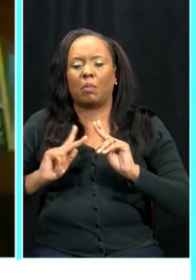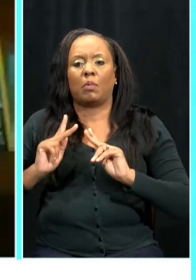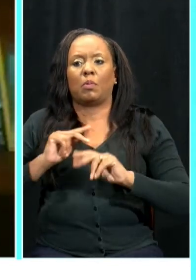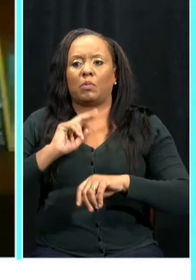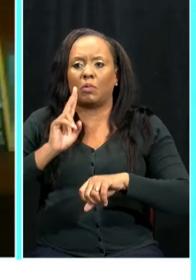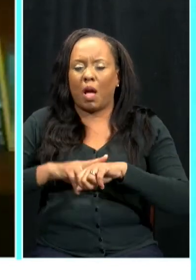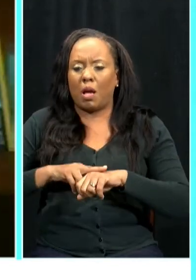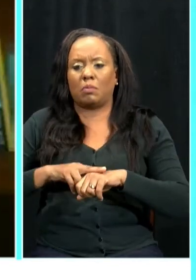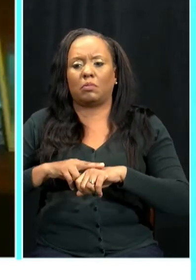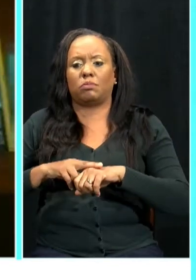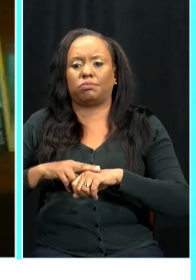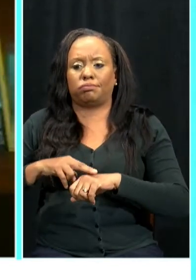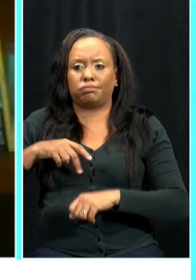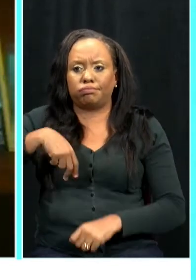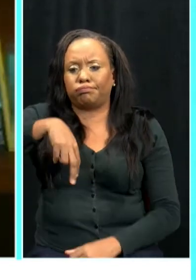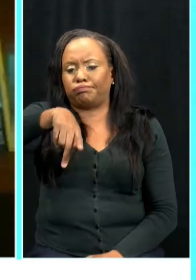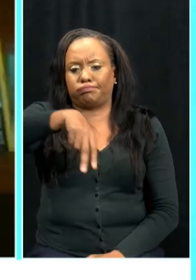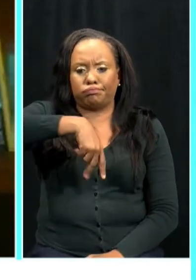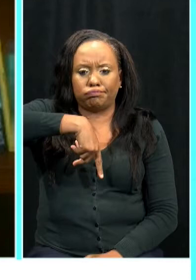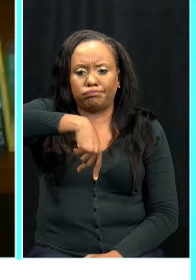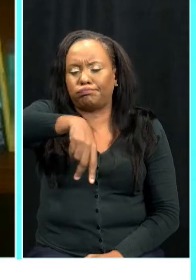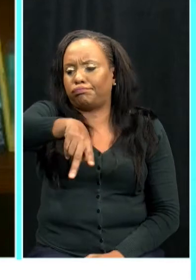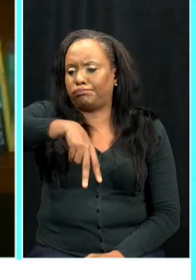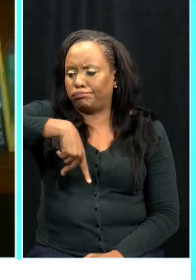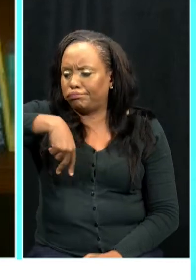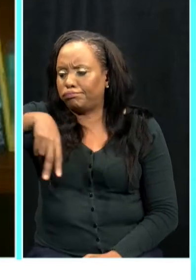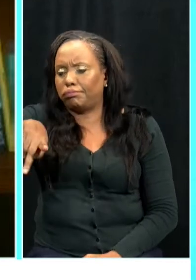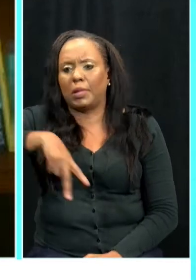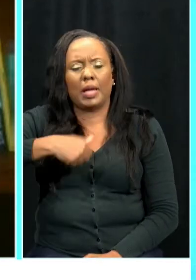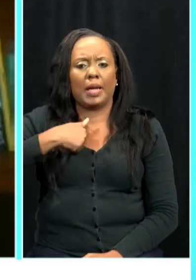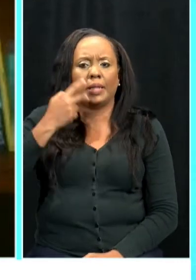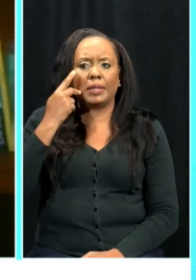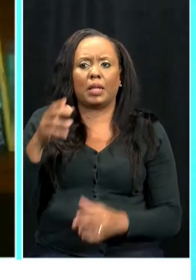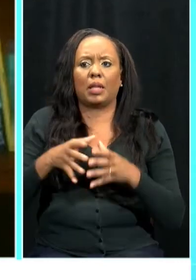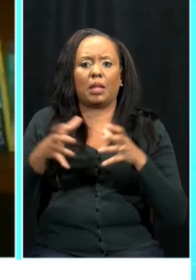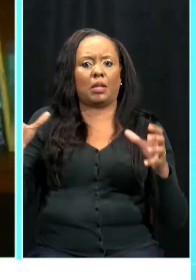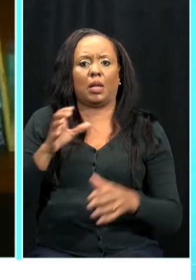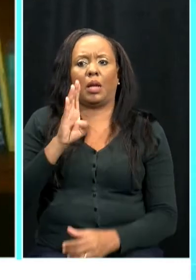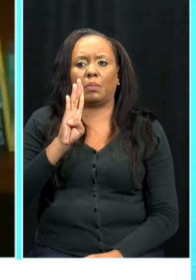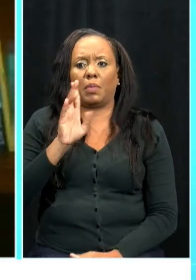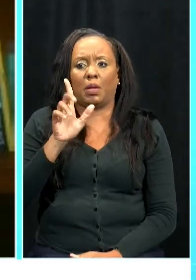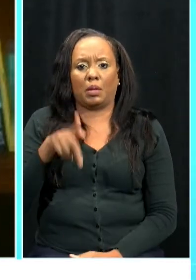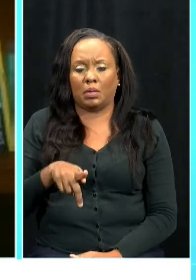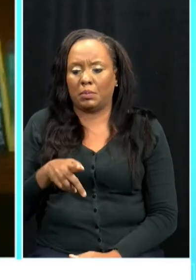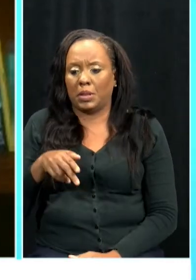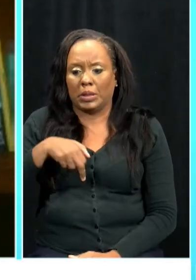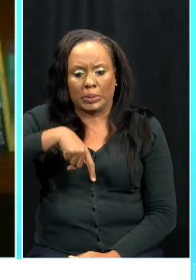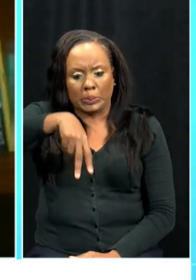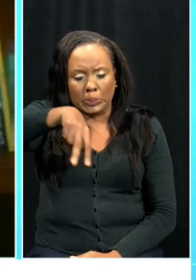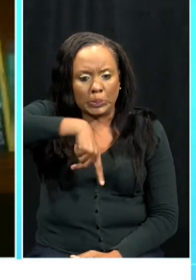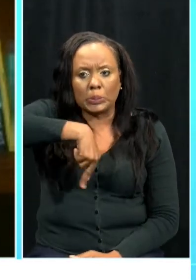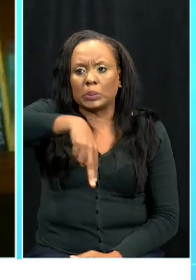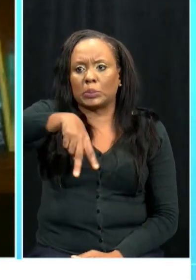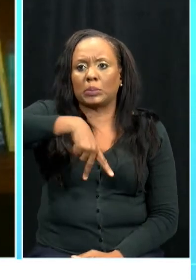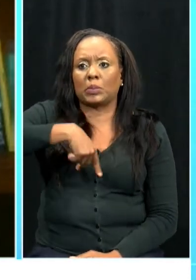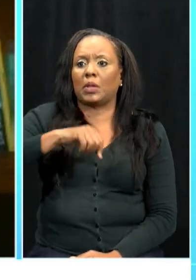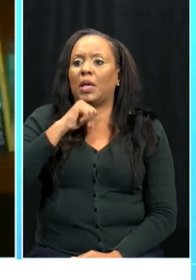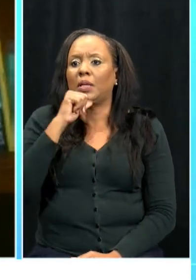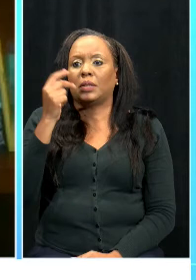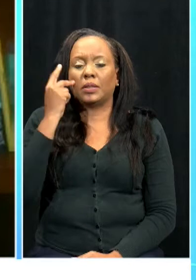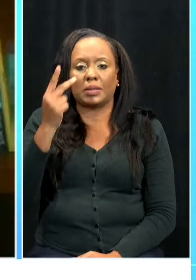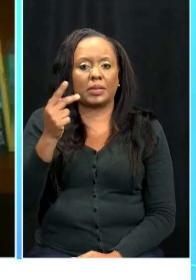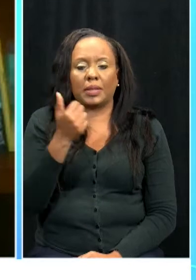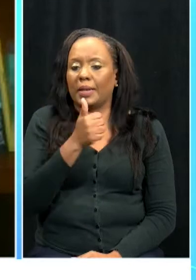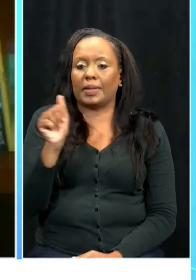I have seen a number of DLPs on the ground doing house to house. When I live, they've come to me, and I've not seen any